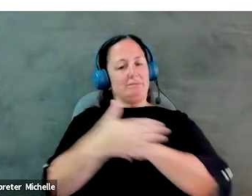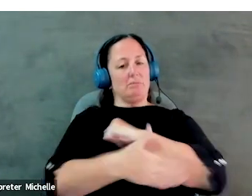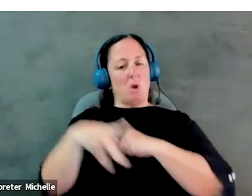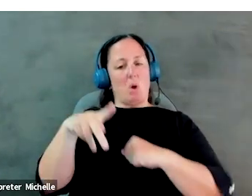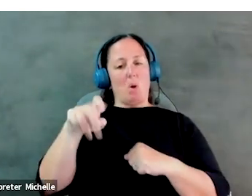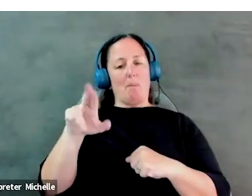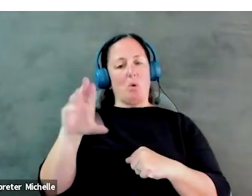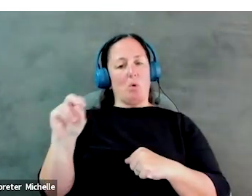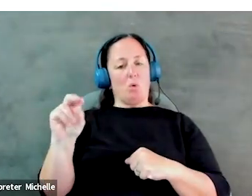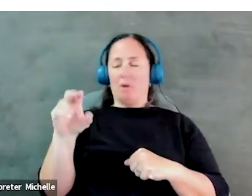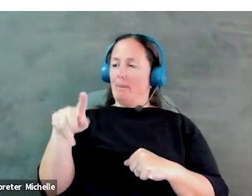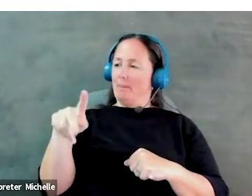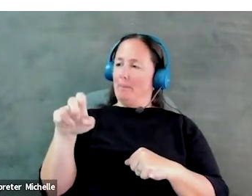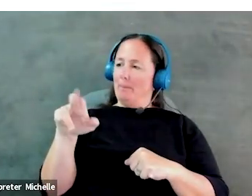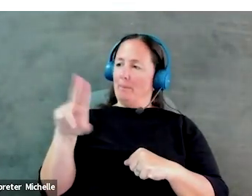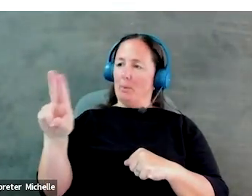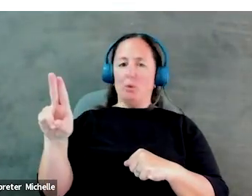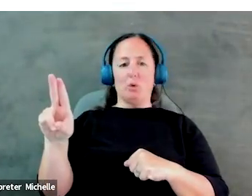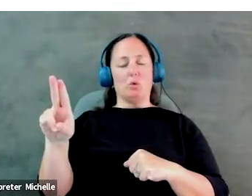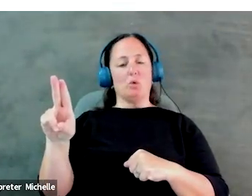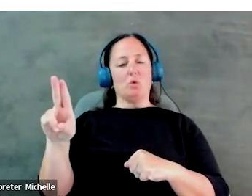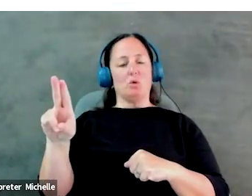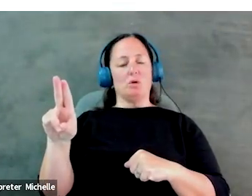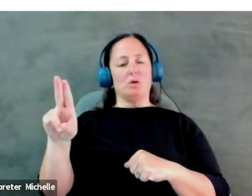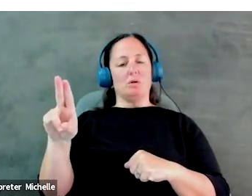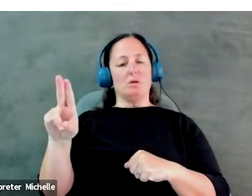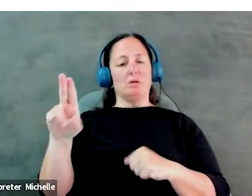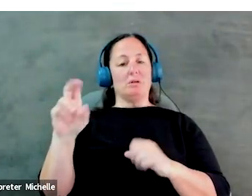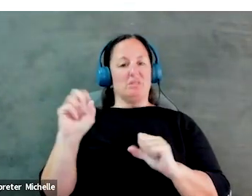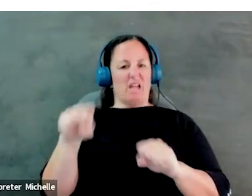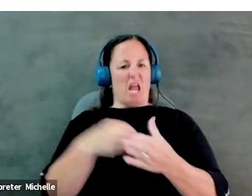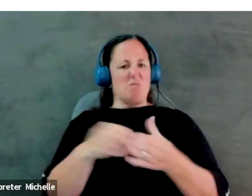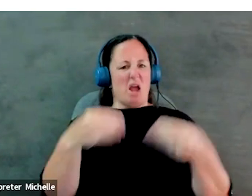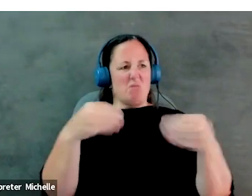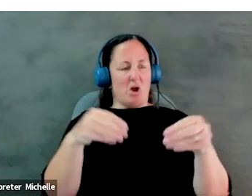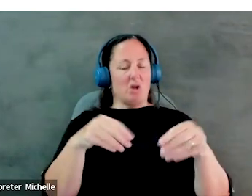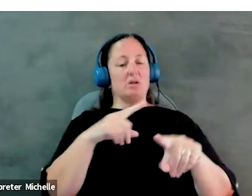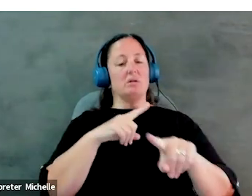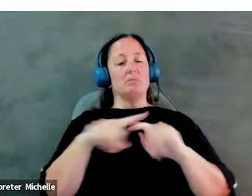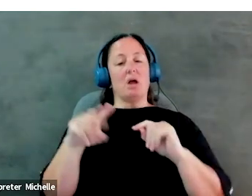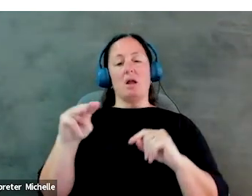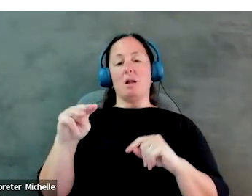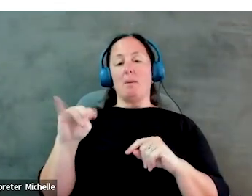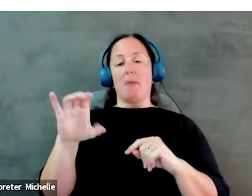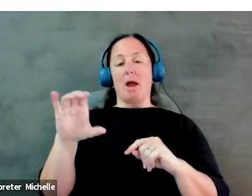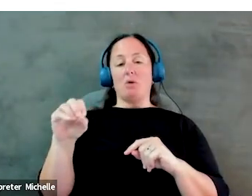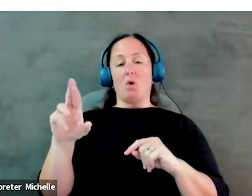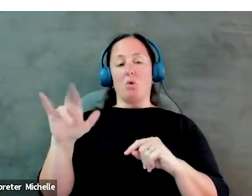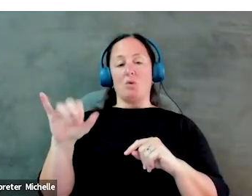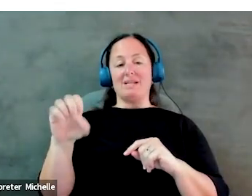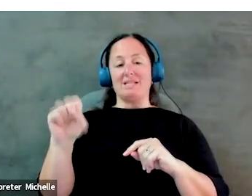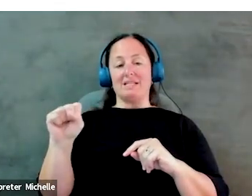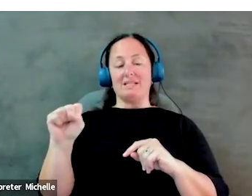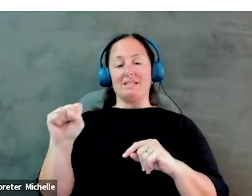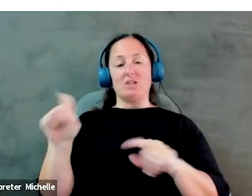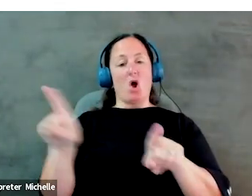Peru to research cadmium. It's available in the market. Mycorrhizas also